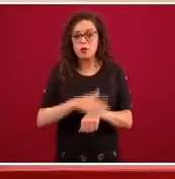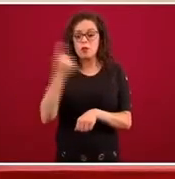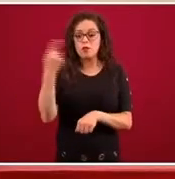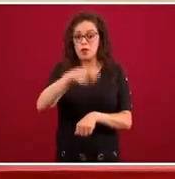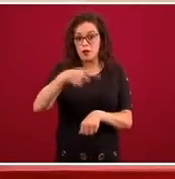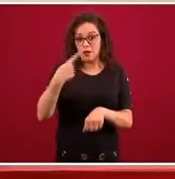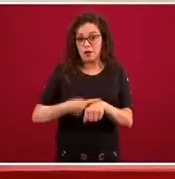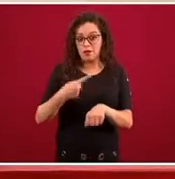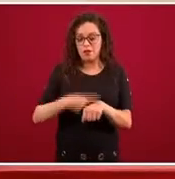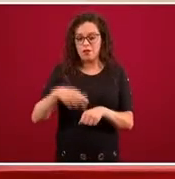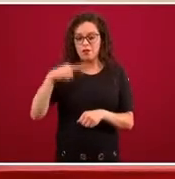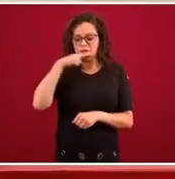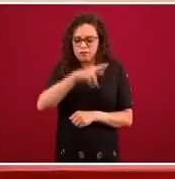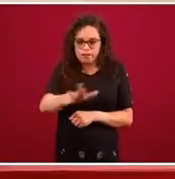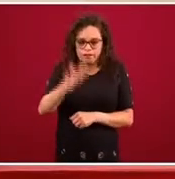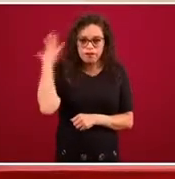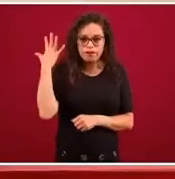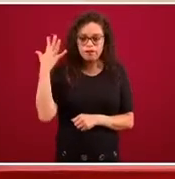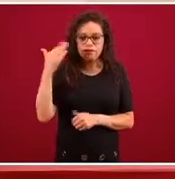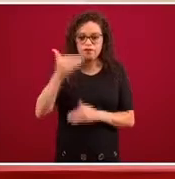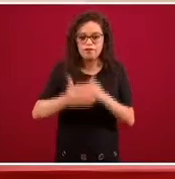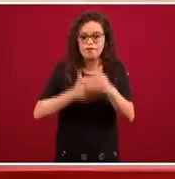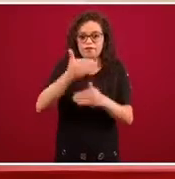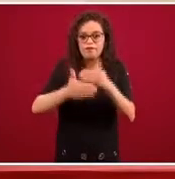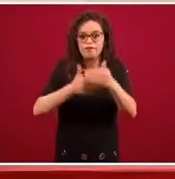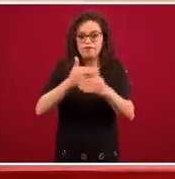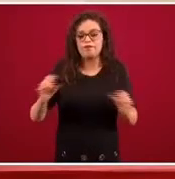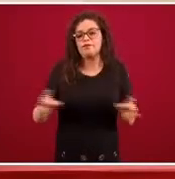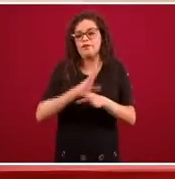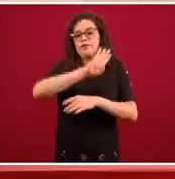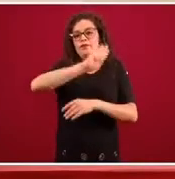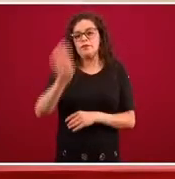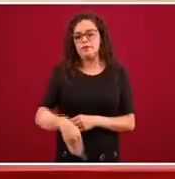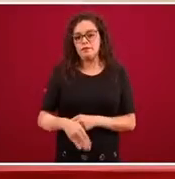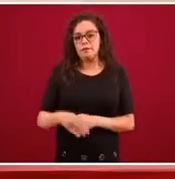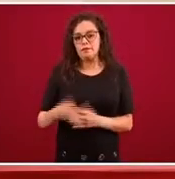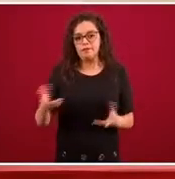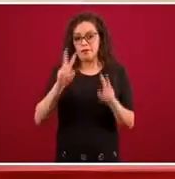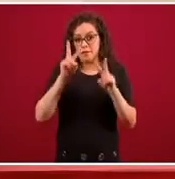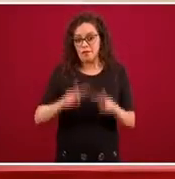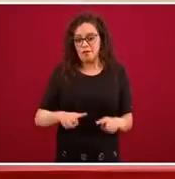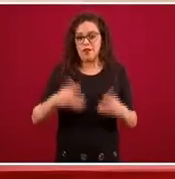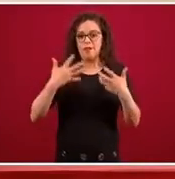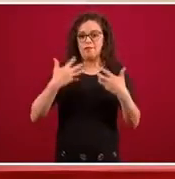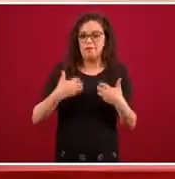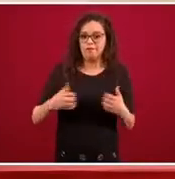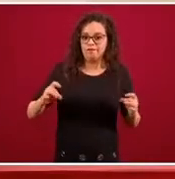the families who lose a loved one from their